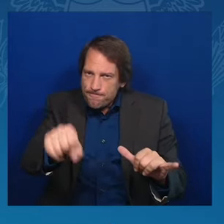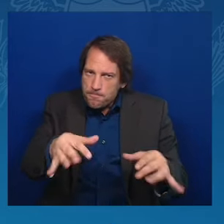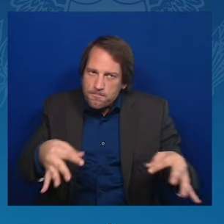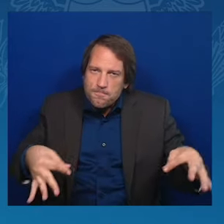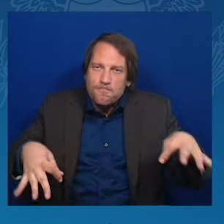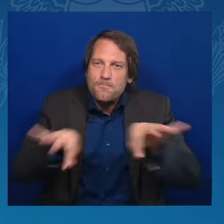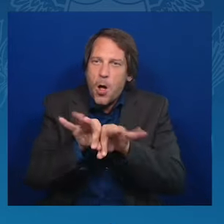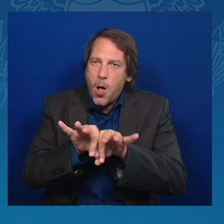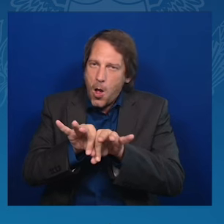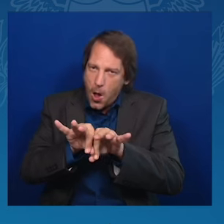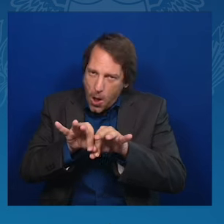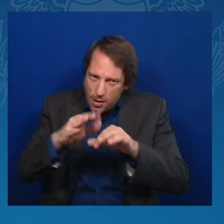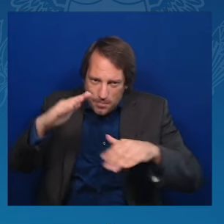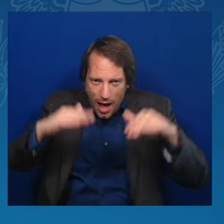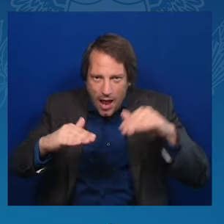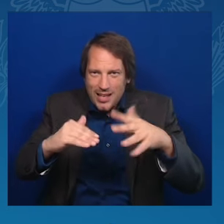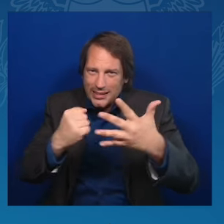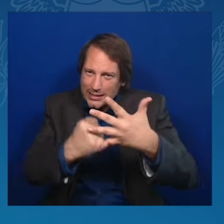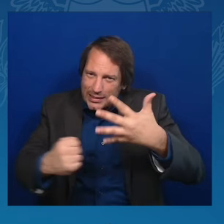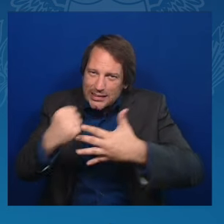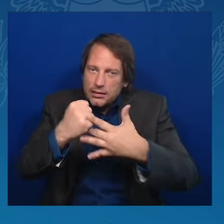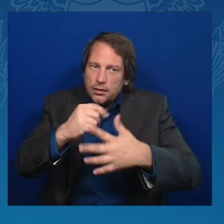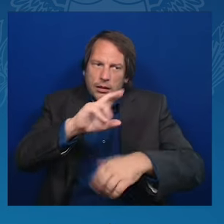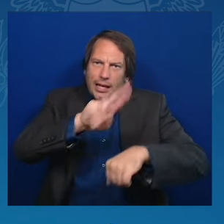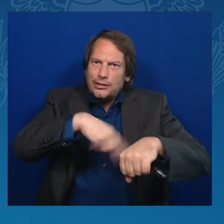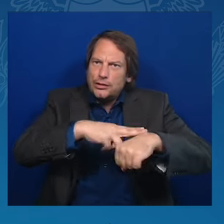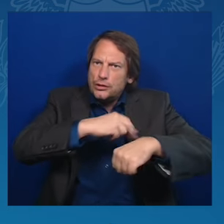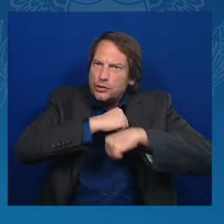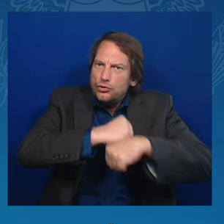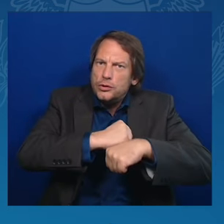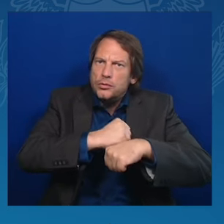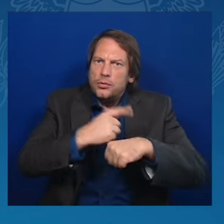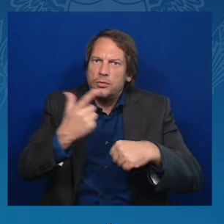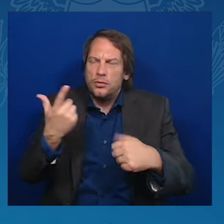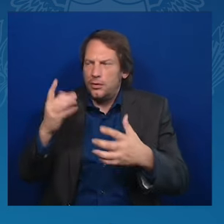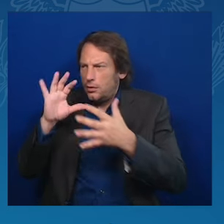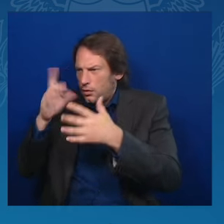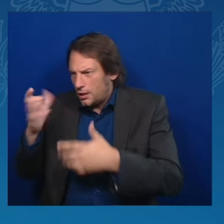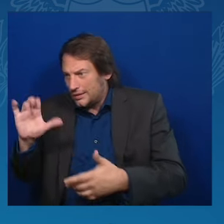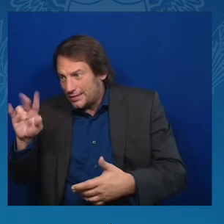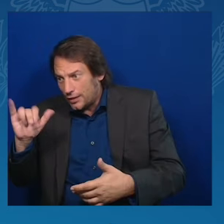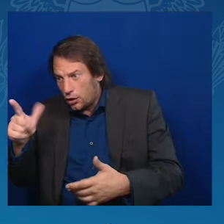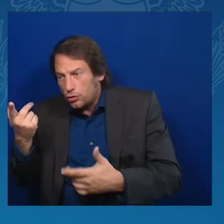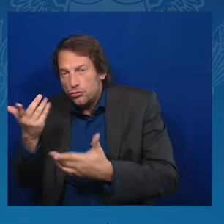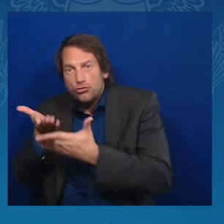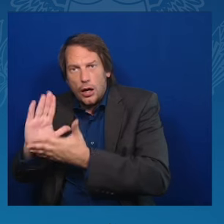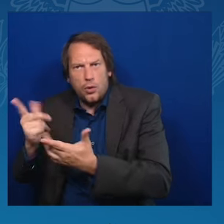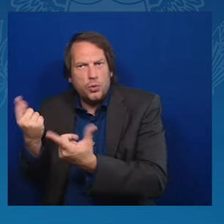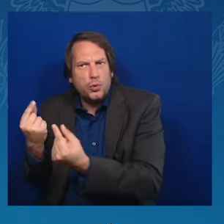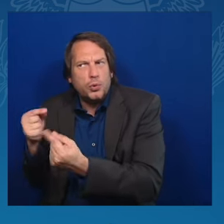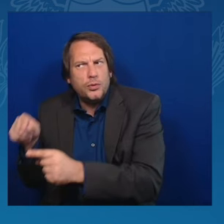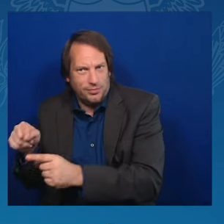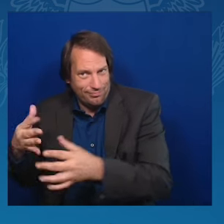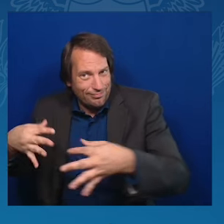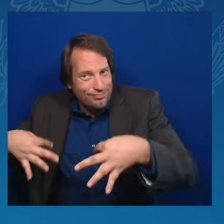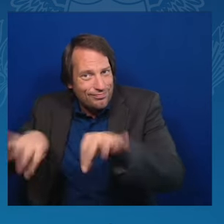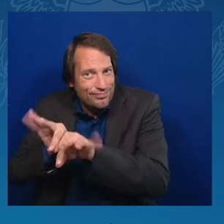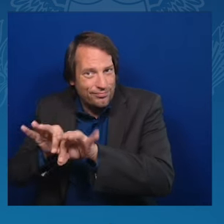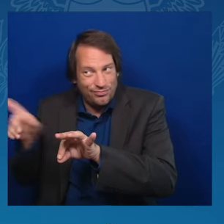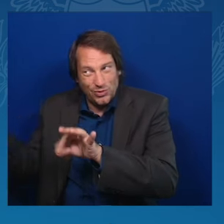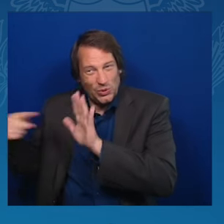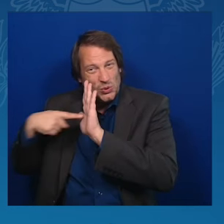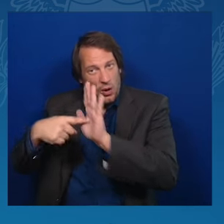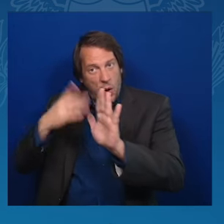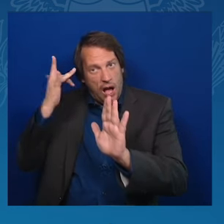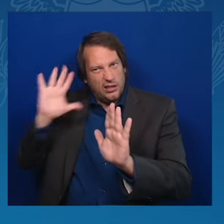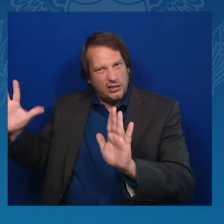rights. And he showed us that from great pain can come great purpose and progress.